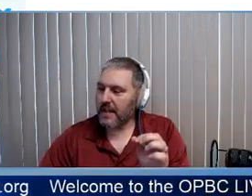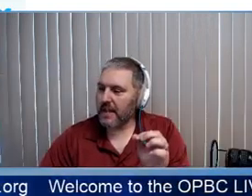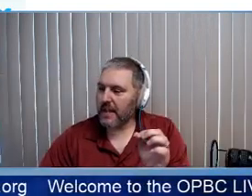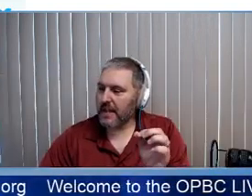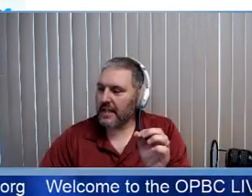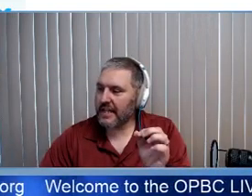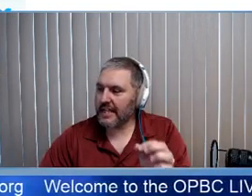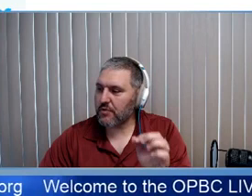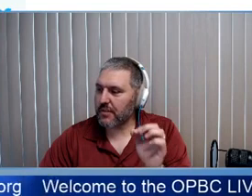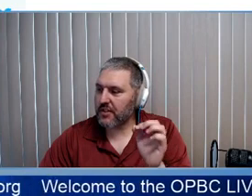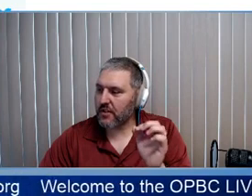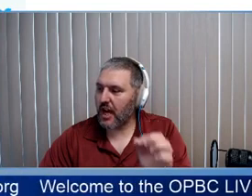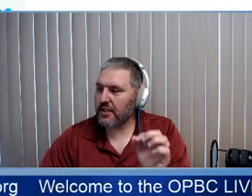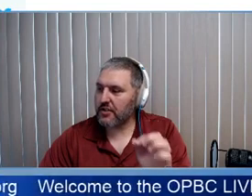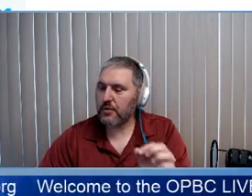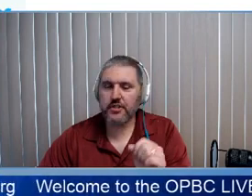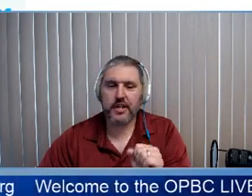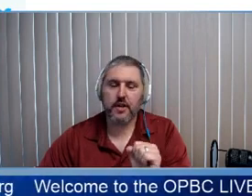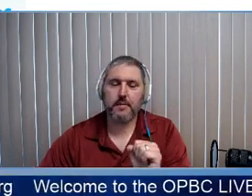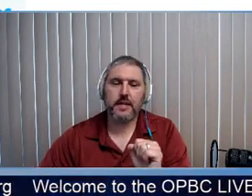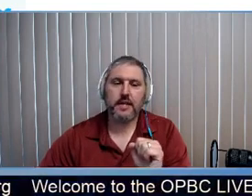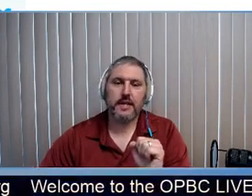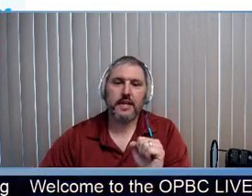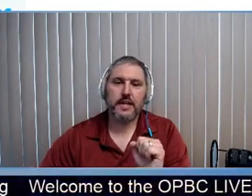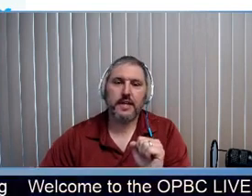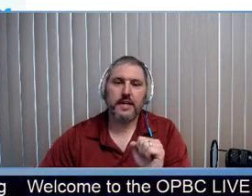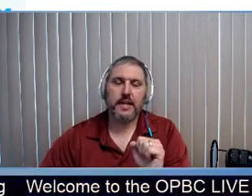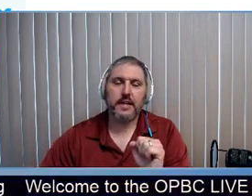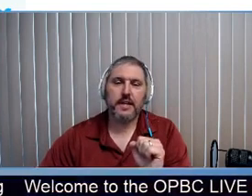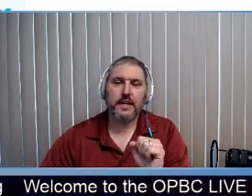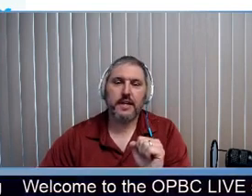But guess what they're not doing, Jeremy?